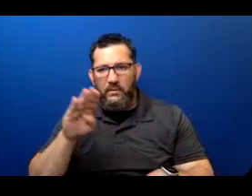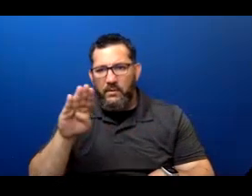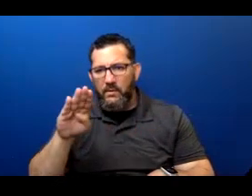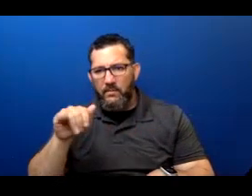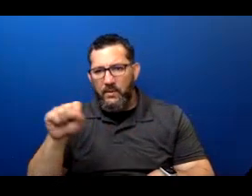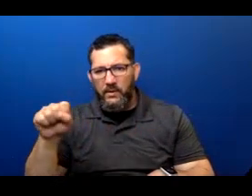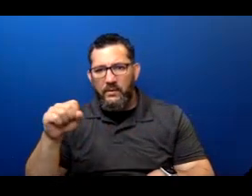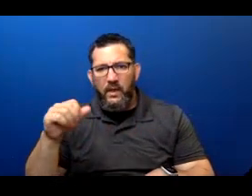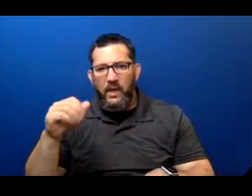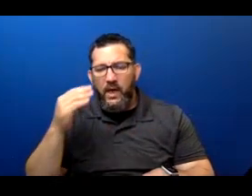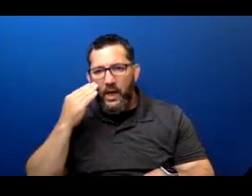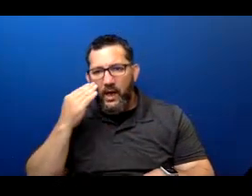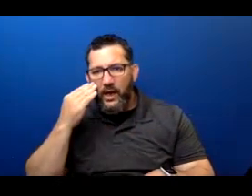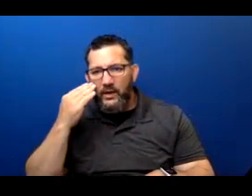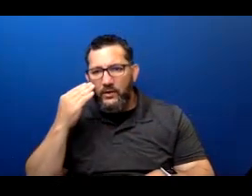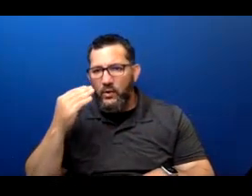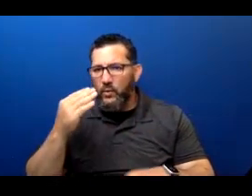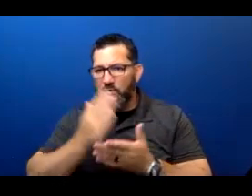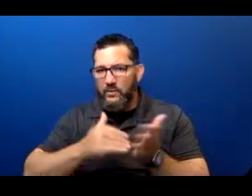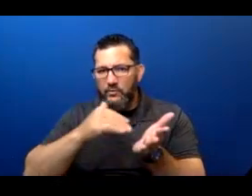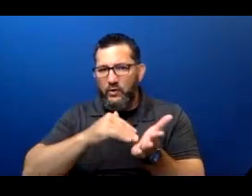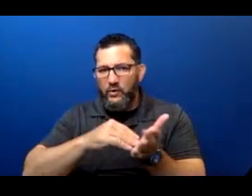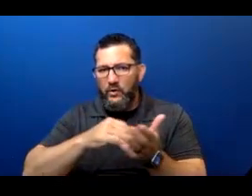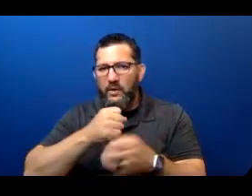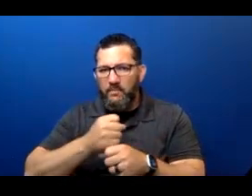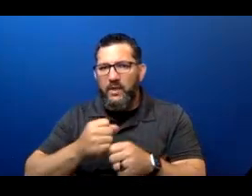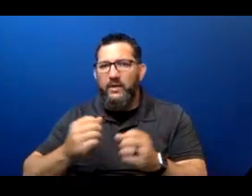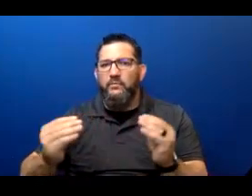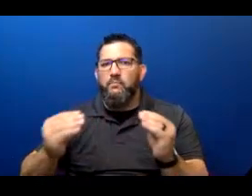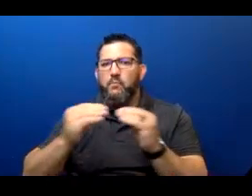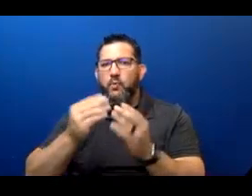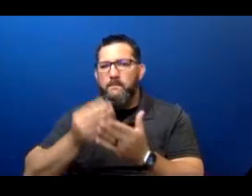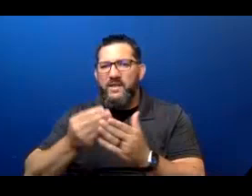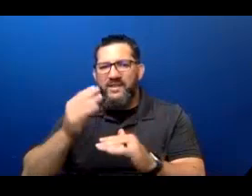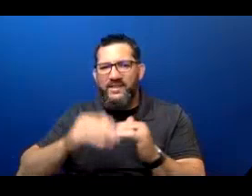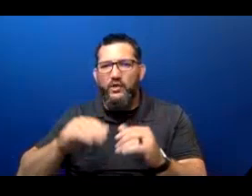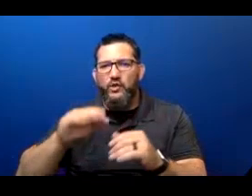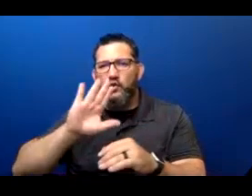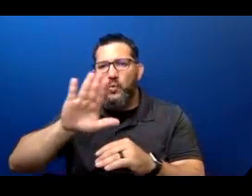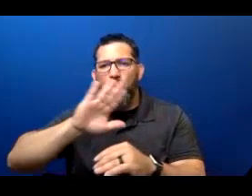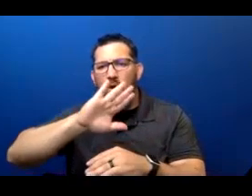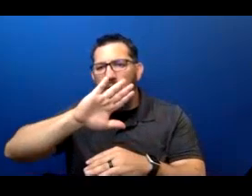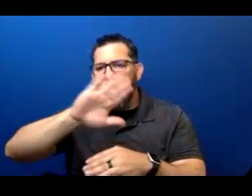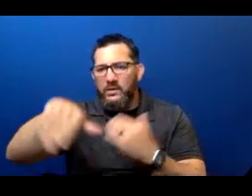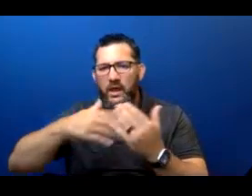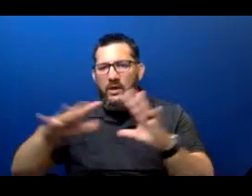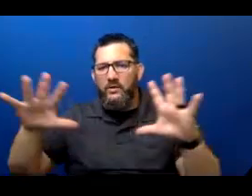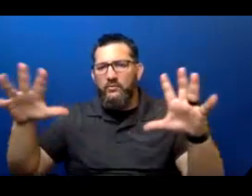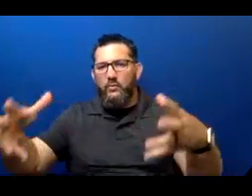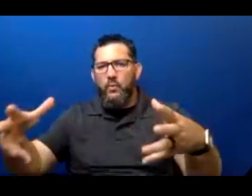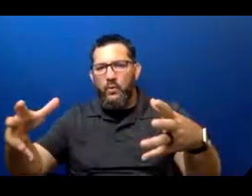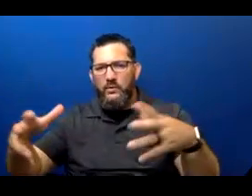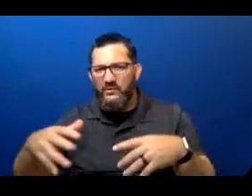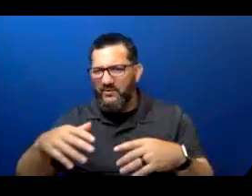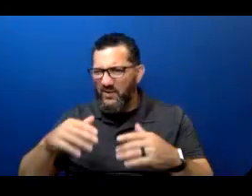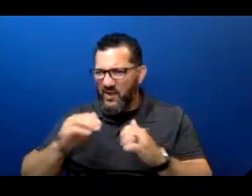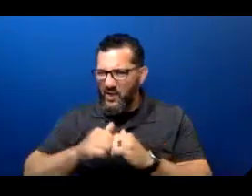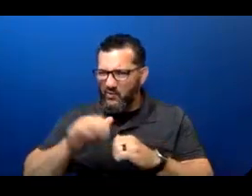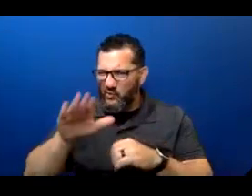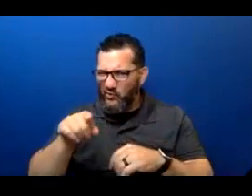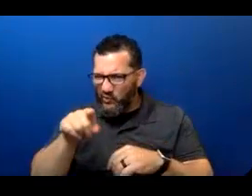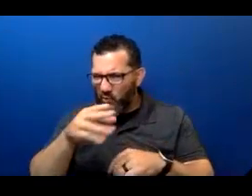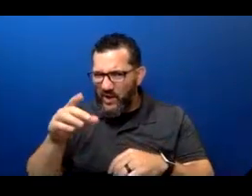more than your entire original award. So I'm curious to know how you and your department are expected